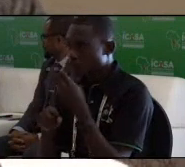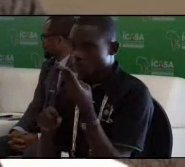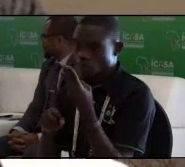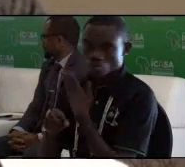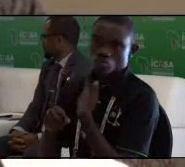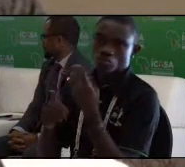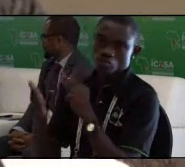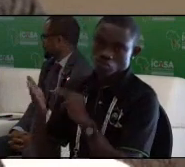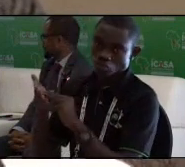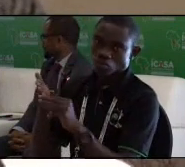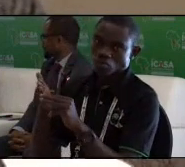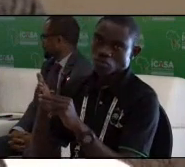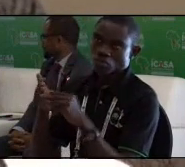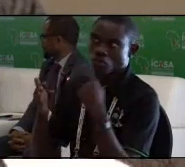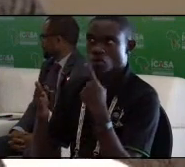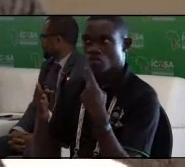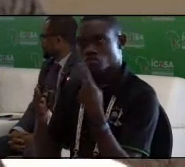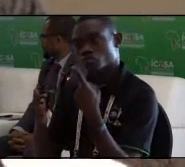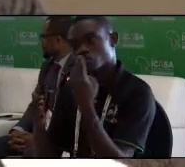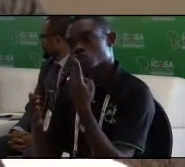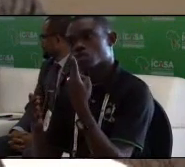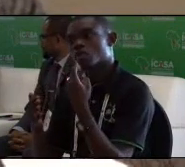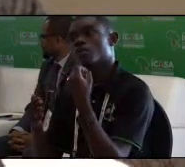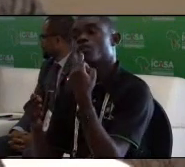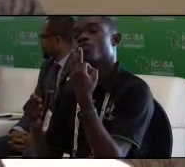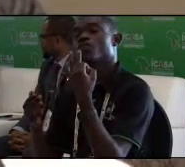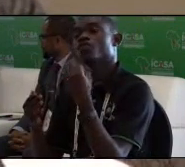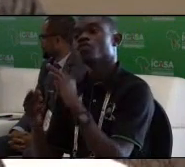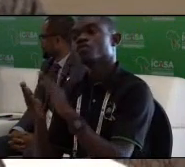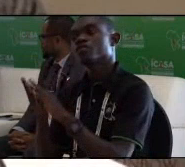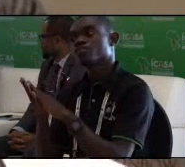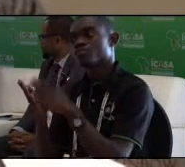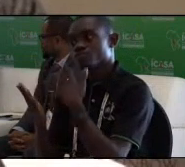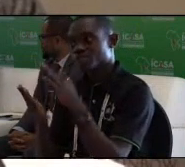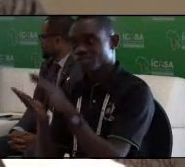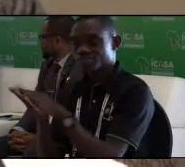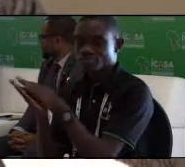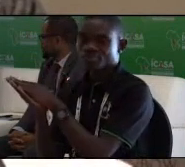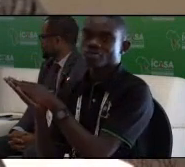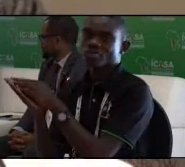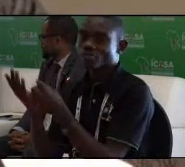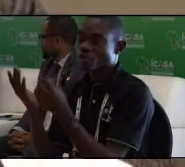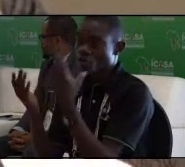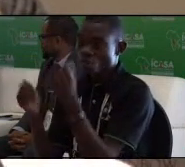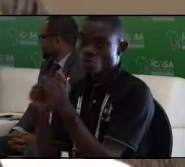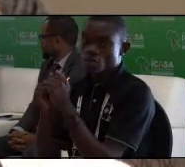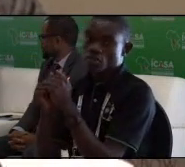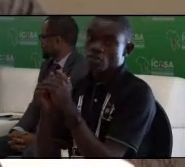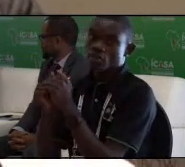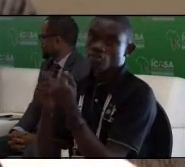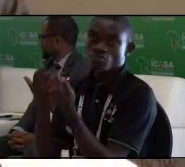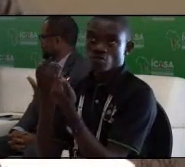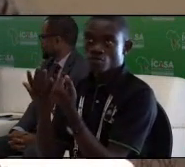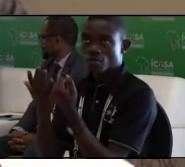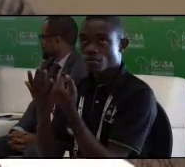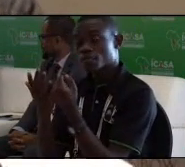people were willing to pay between $1 and $2 for the kits. That's the willingness to pay bit for the